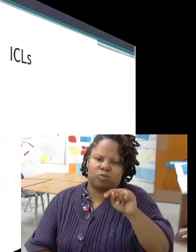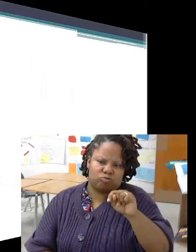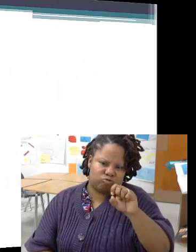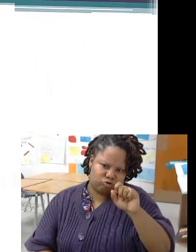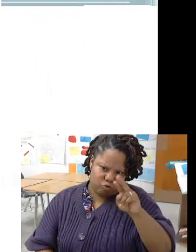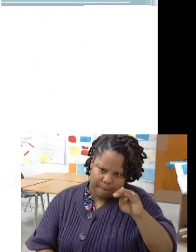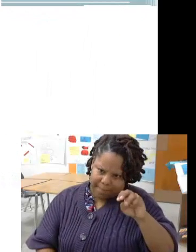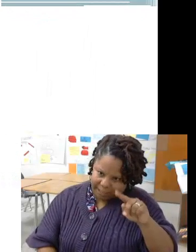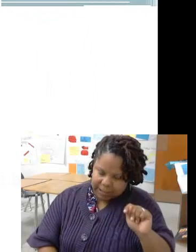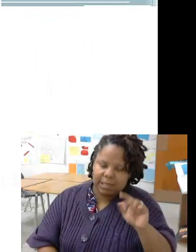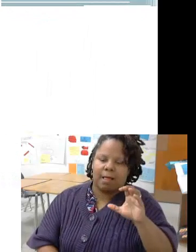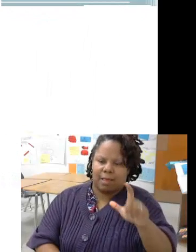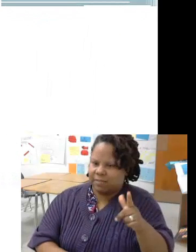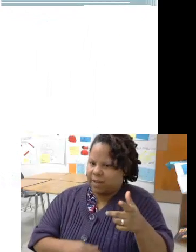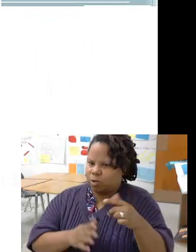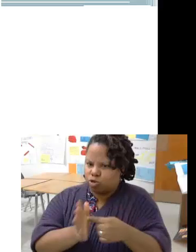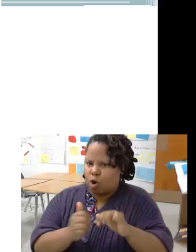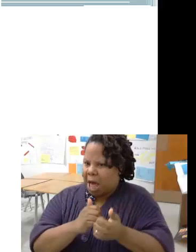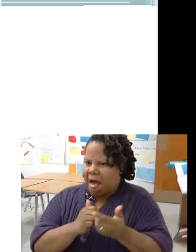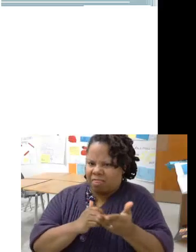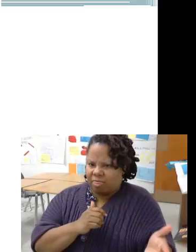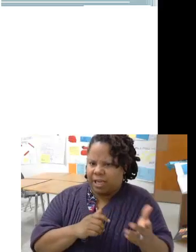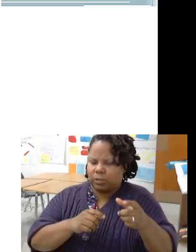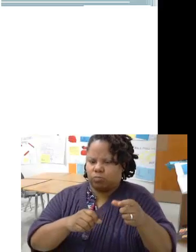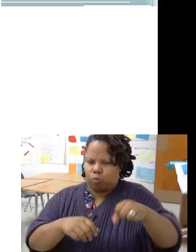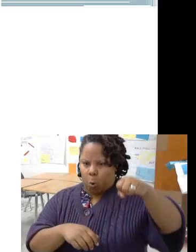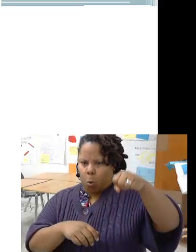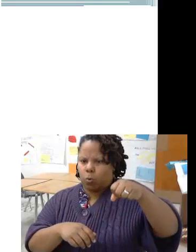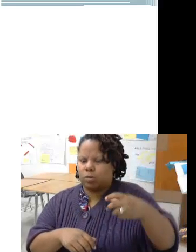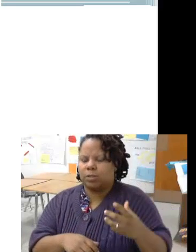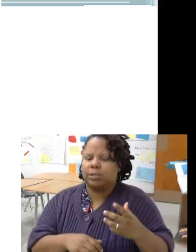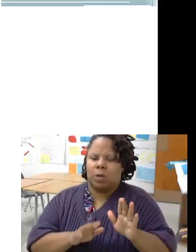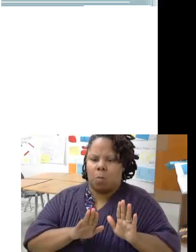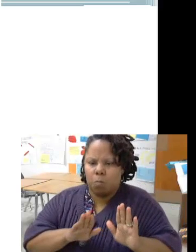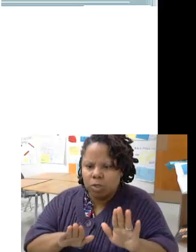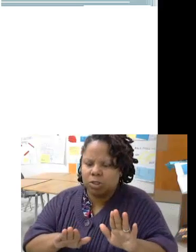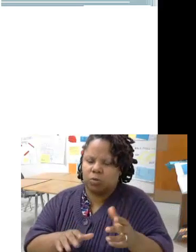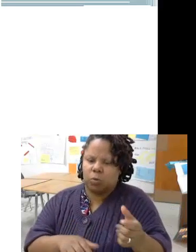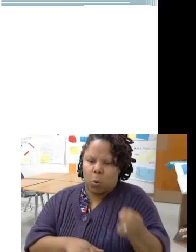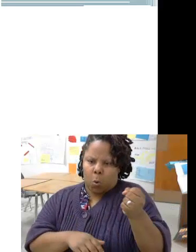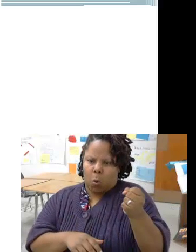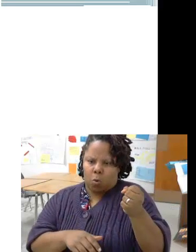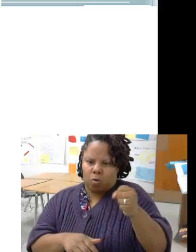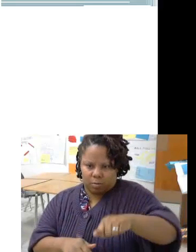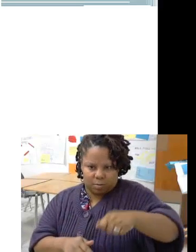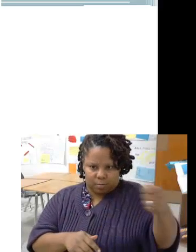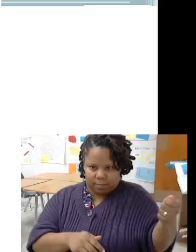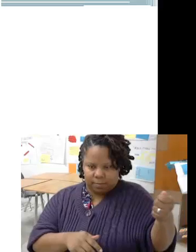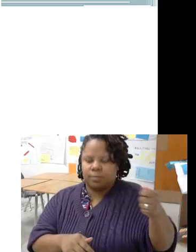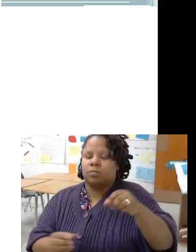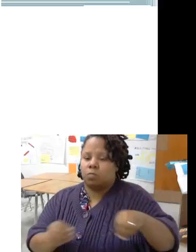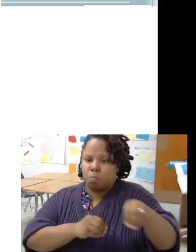describe how objects are handled or how they work. ICLs show how objects are pushed, pulled, lifted, turned, and moved.